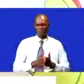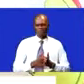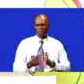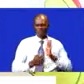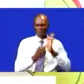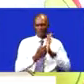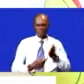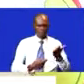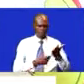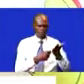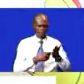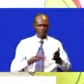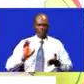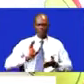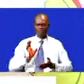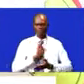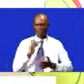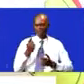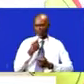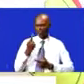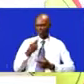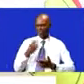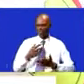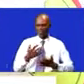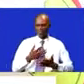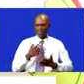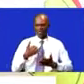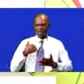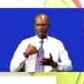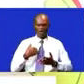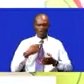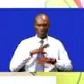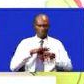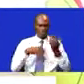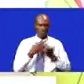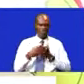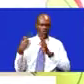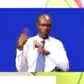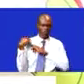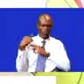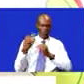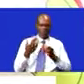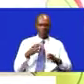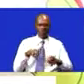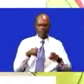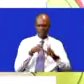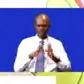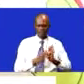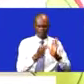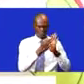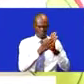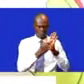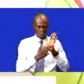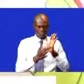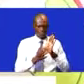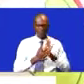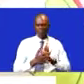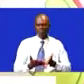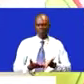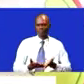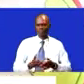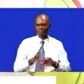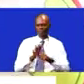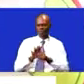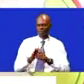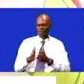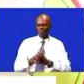technical committee with all this resolution, and we have also identified a number of projects